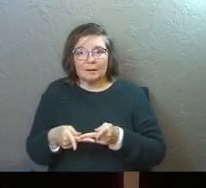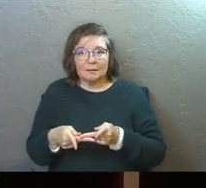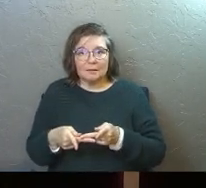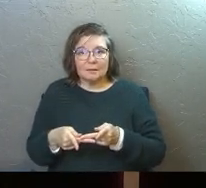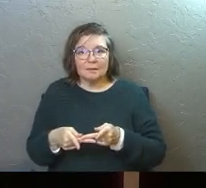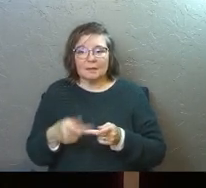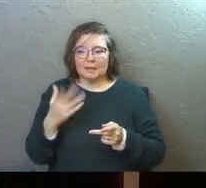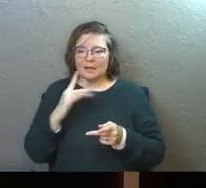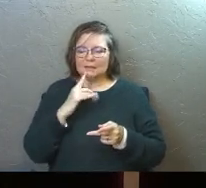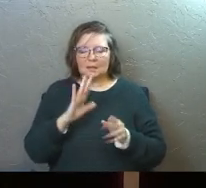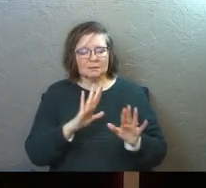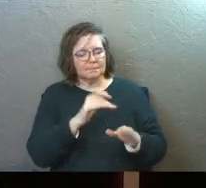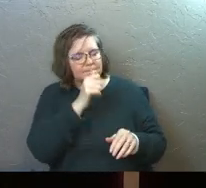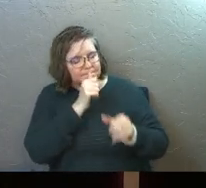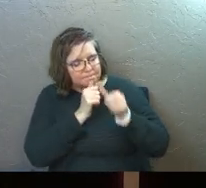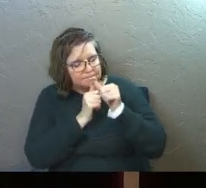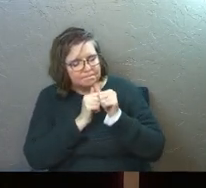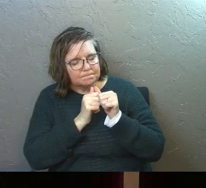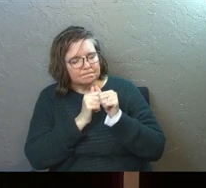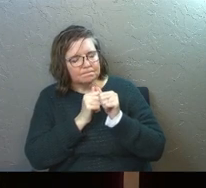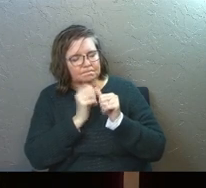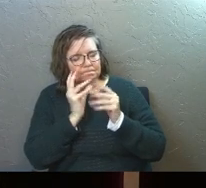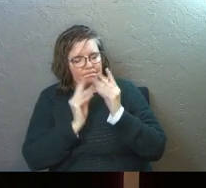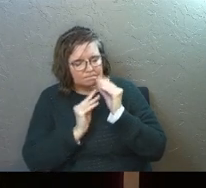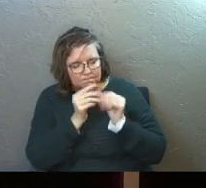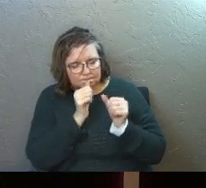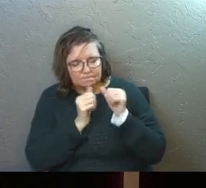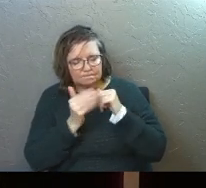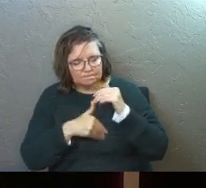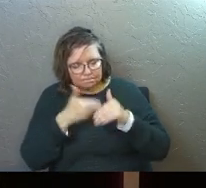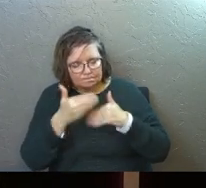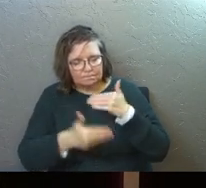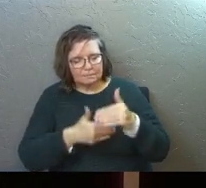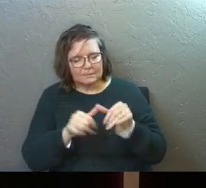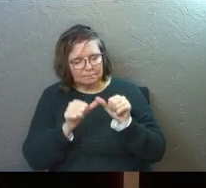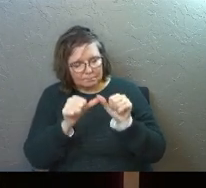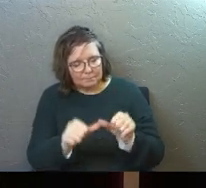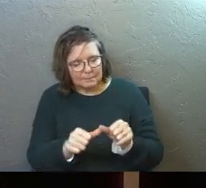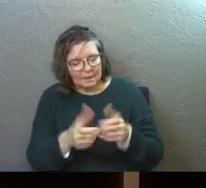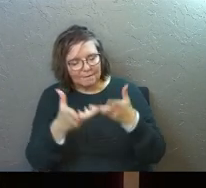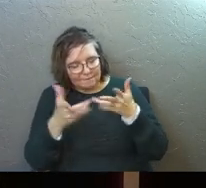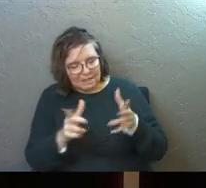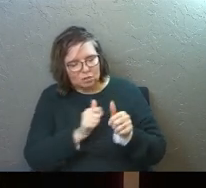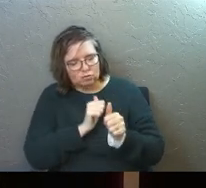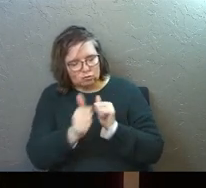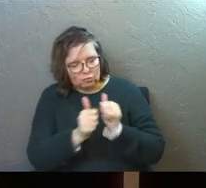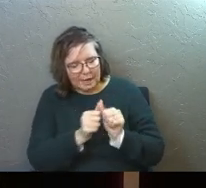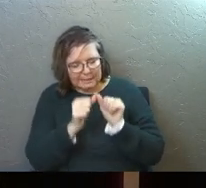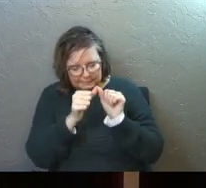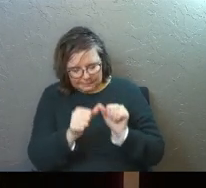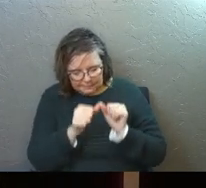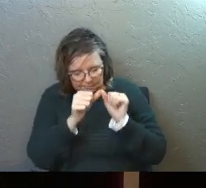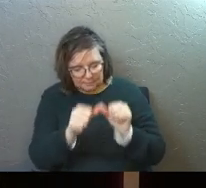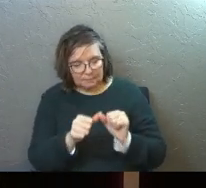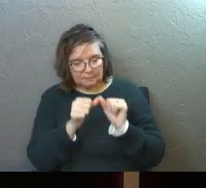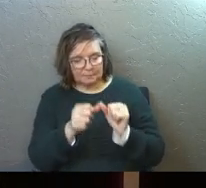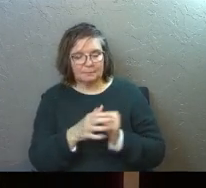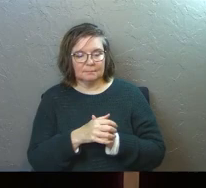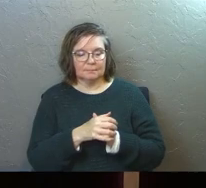spot. And God's saying, endure, because I've called you to that spot. Stay in it. Finish the race. Fight the good